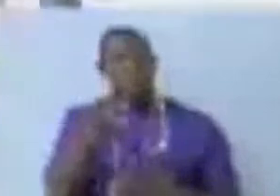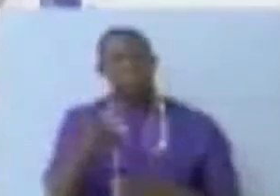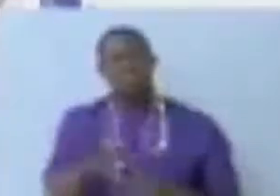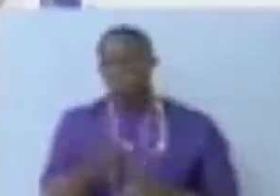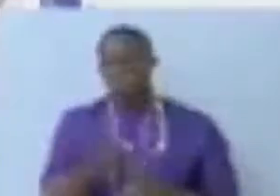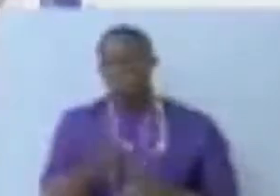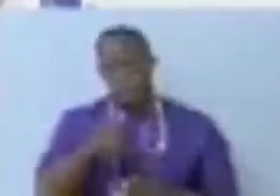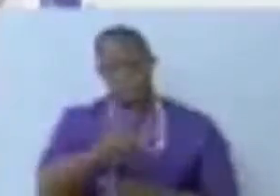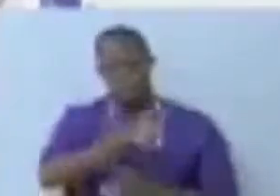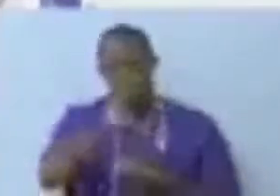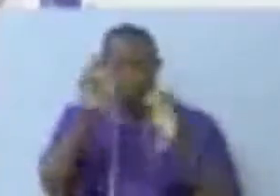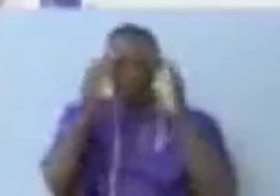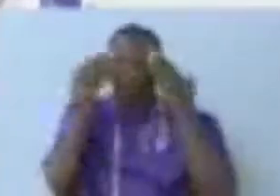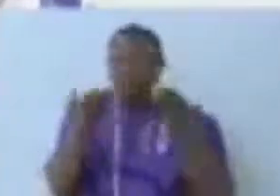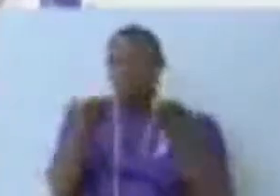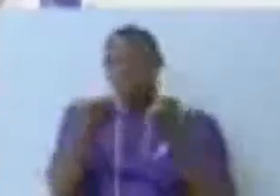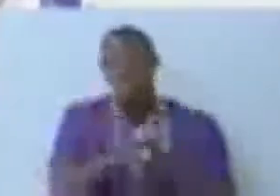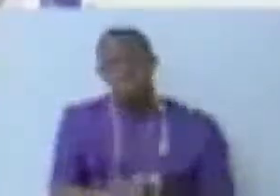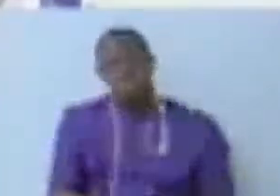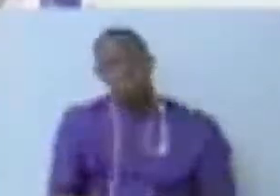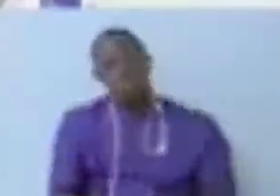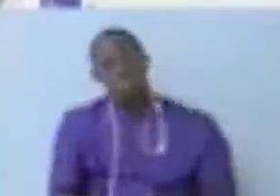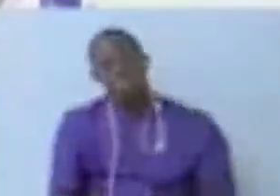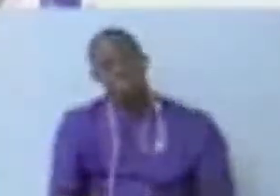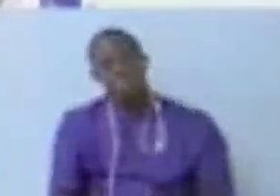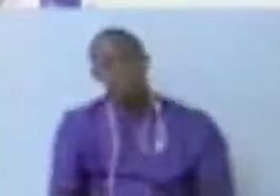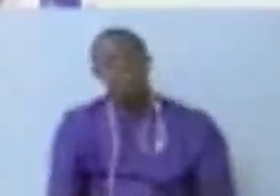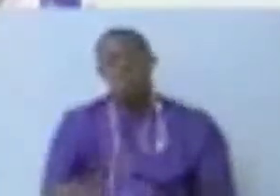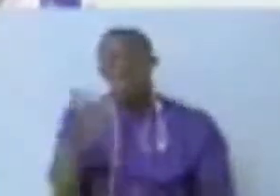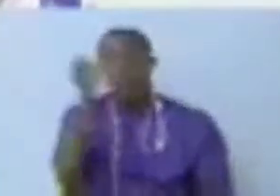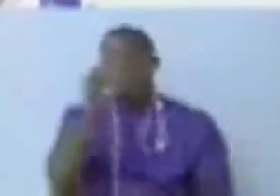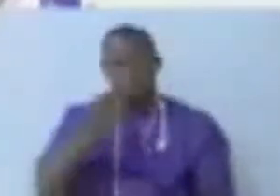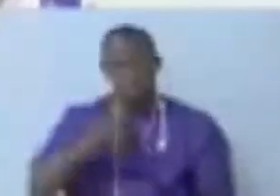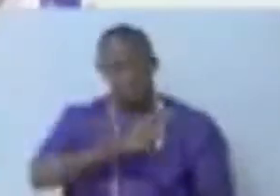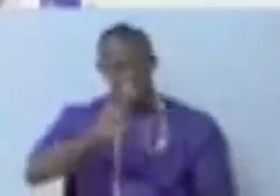Long. Because I wasn't there when it was done.